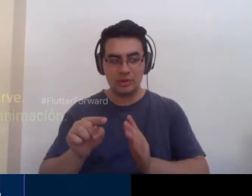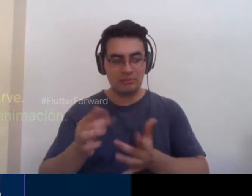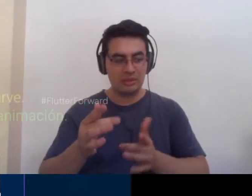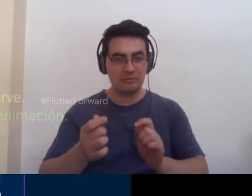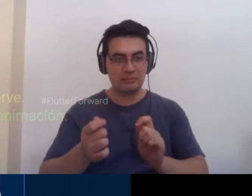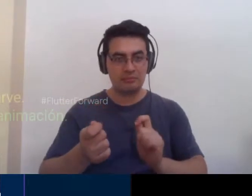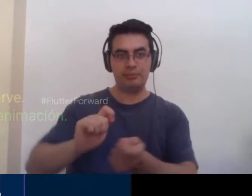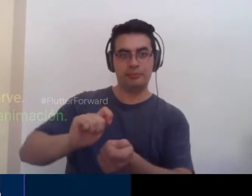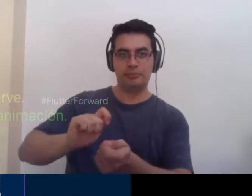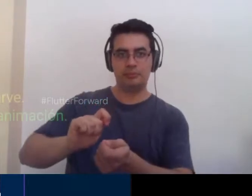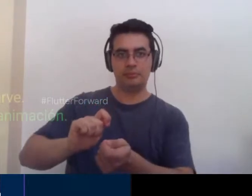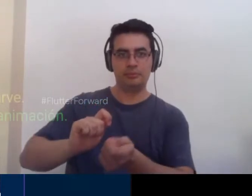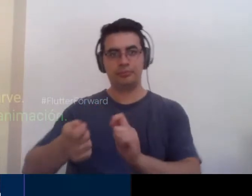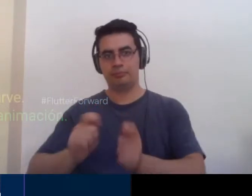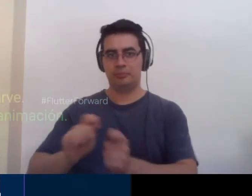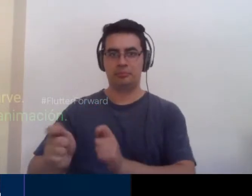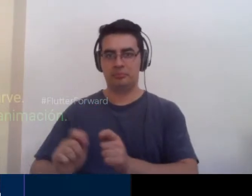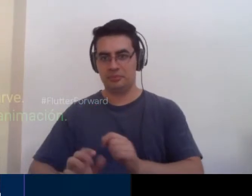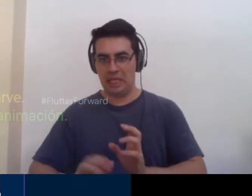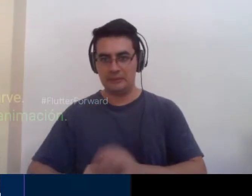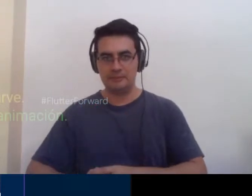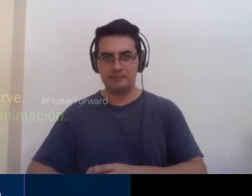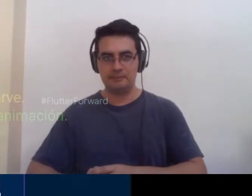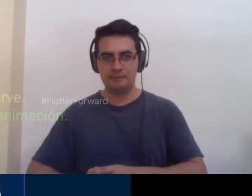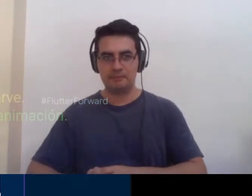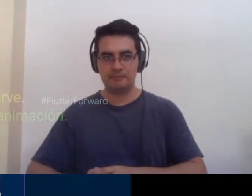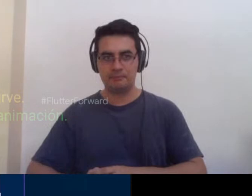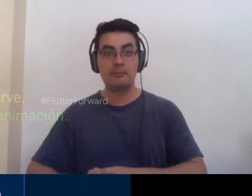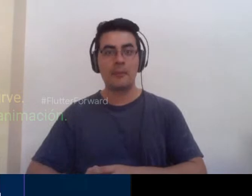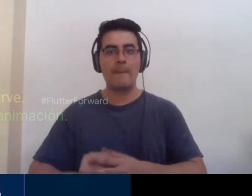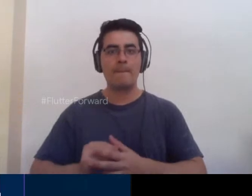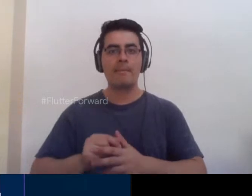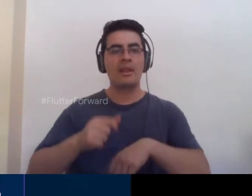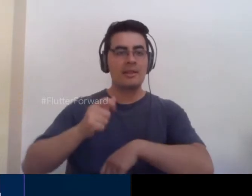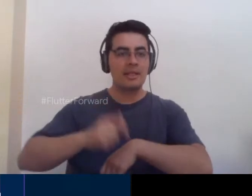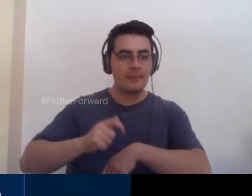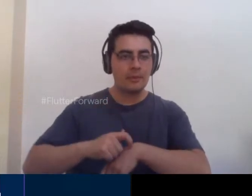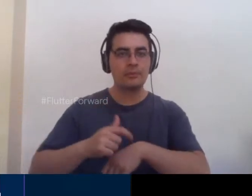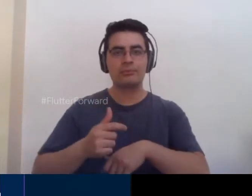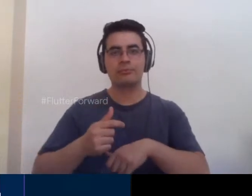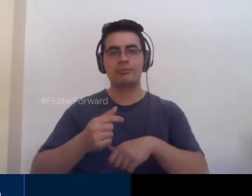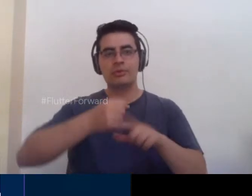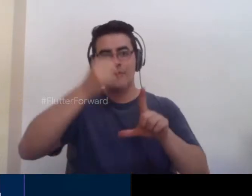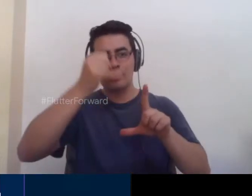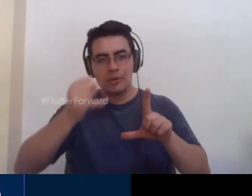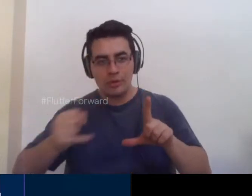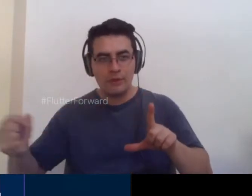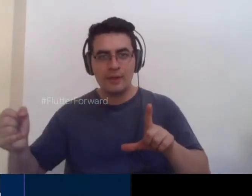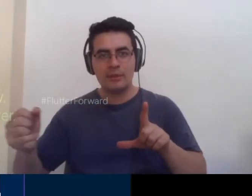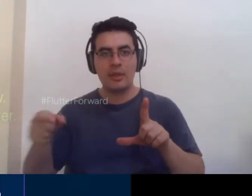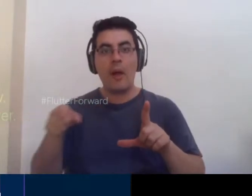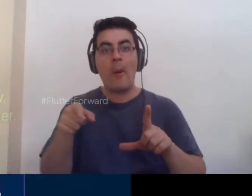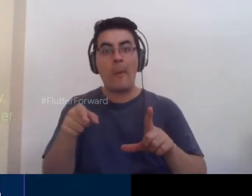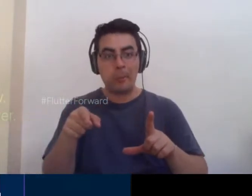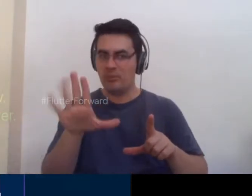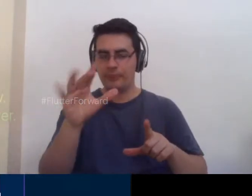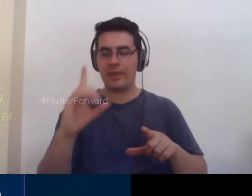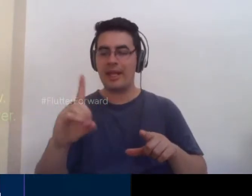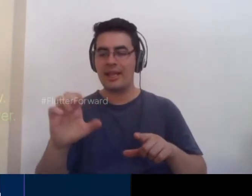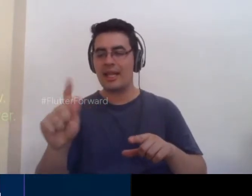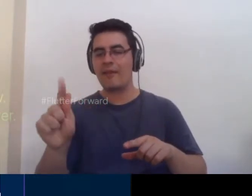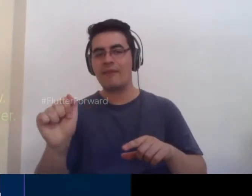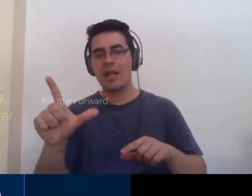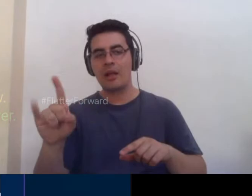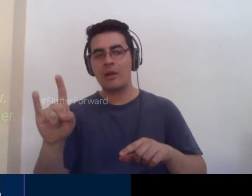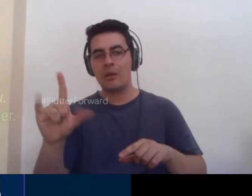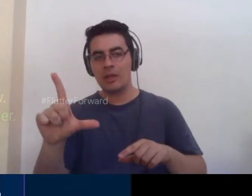We can even customize the animation timing or curve. The default curve is called linear, and it goes straight from